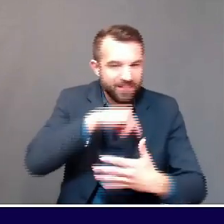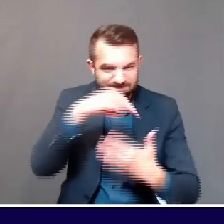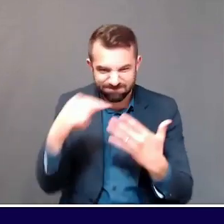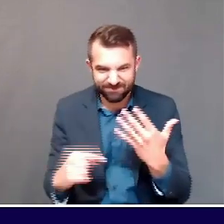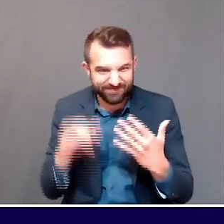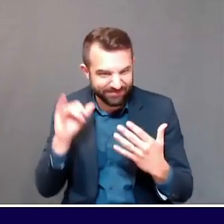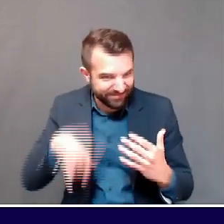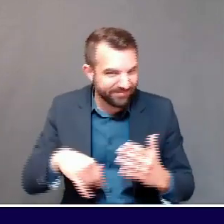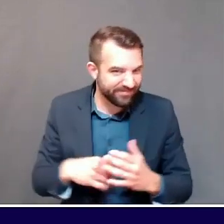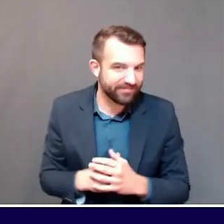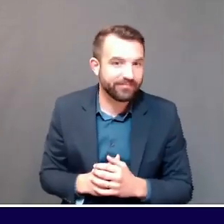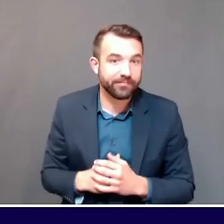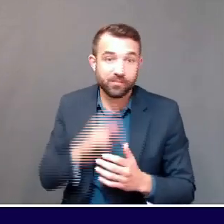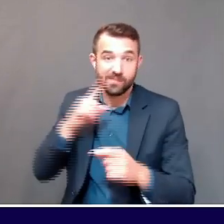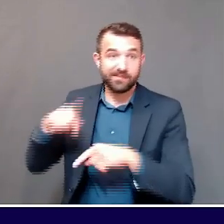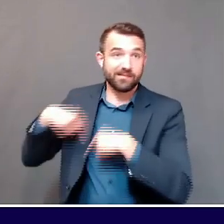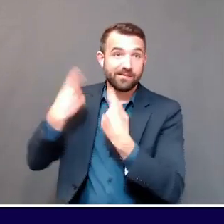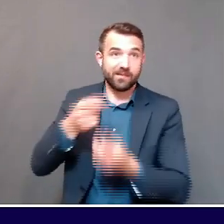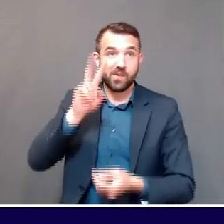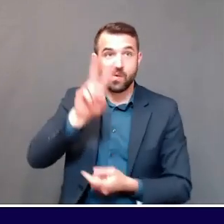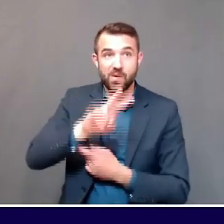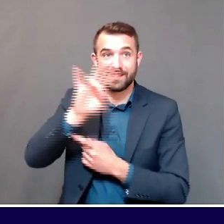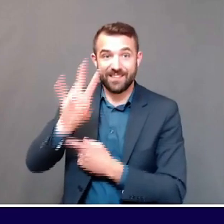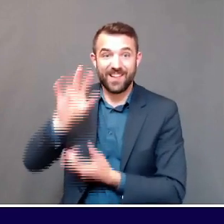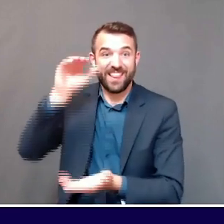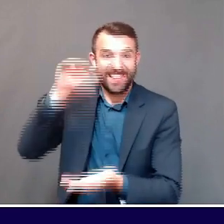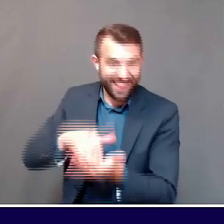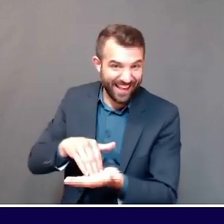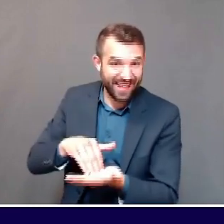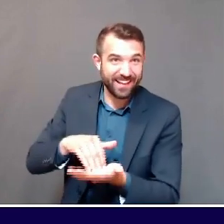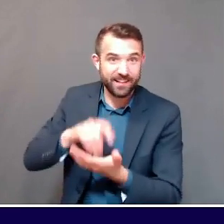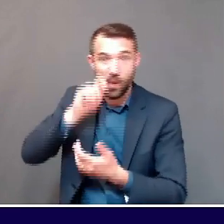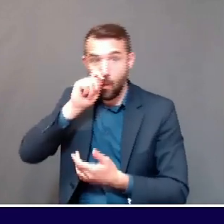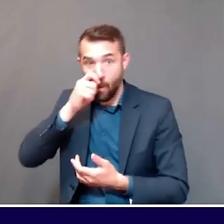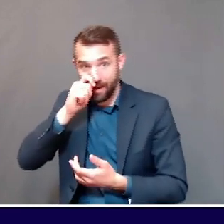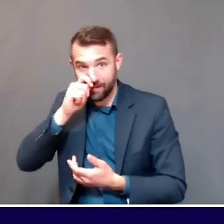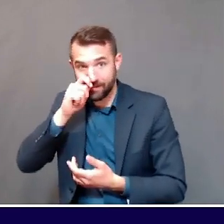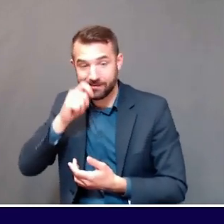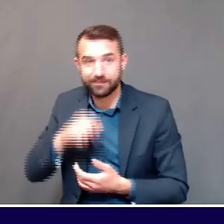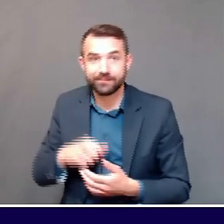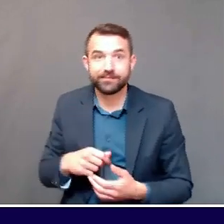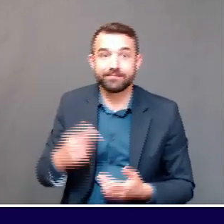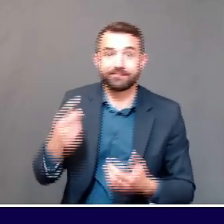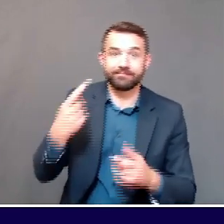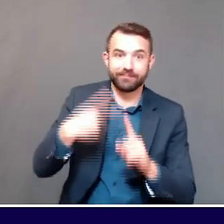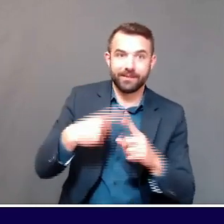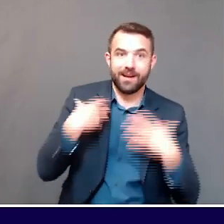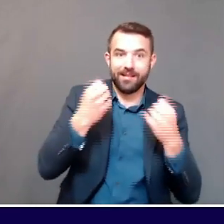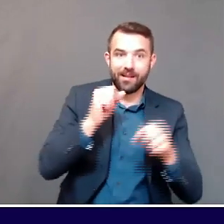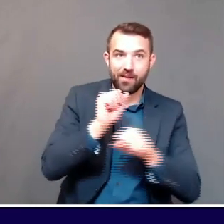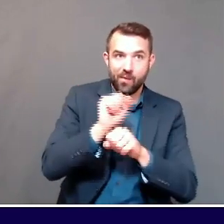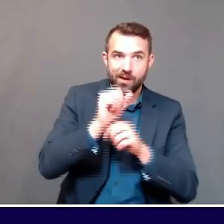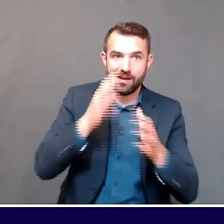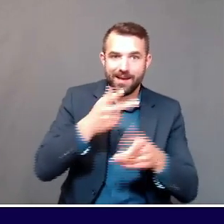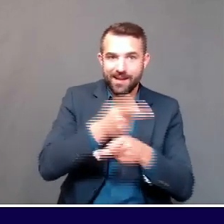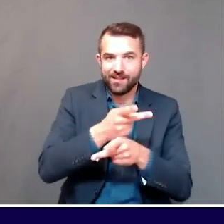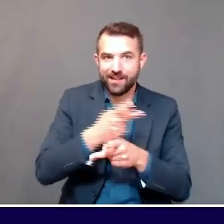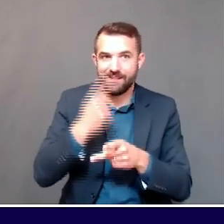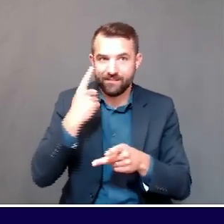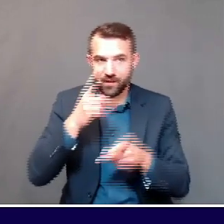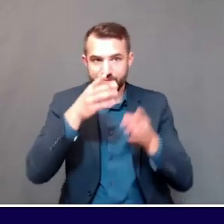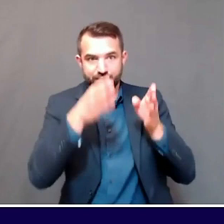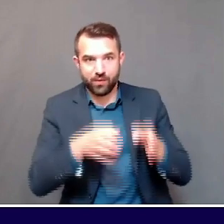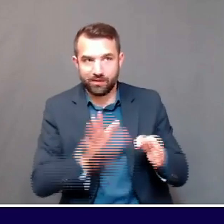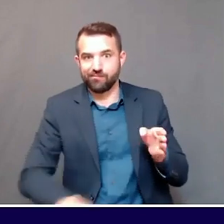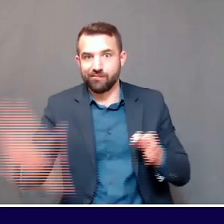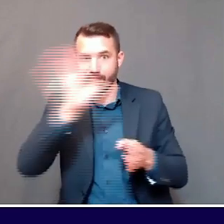pushed out 27,000 swabs to healthcare providers across the state and about